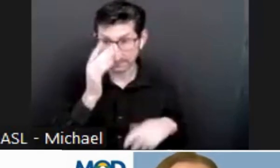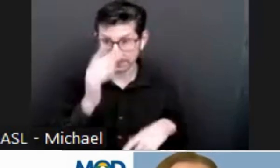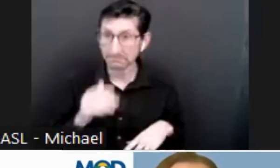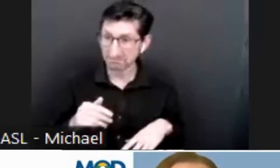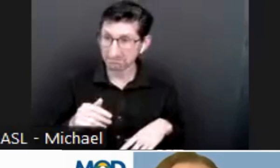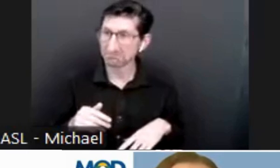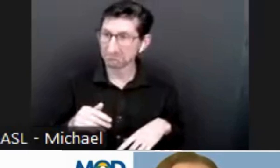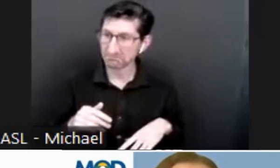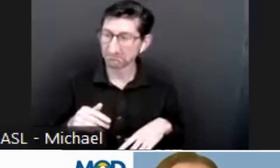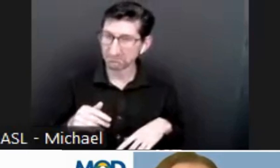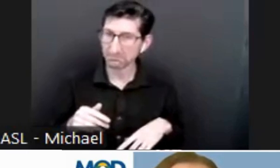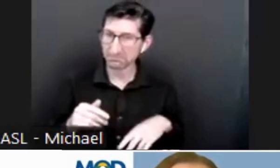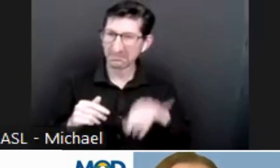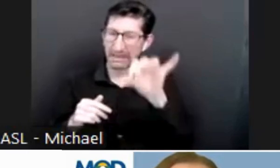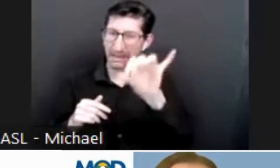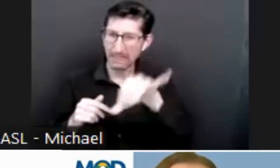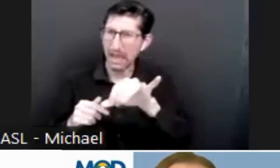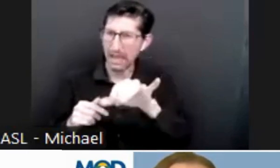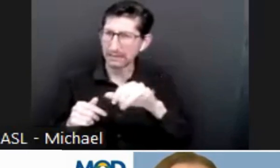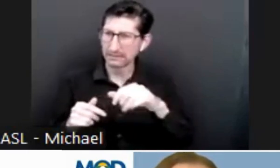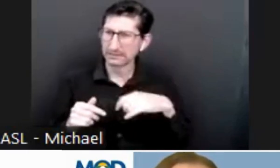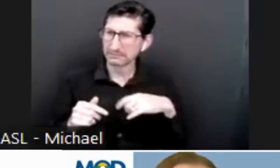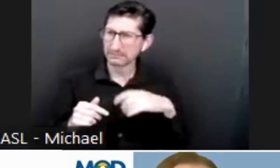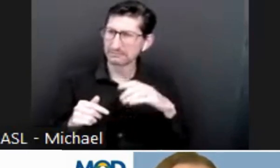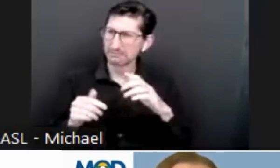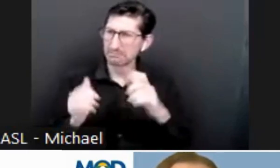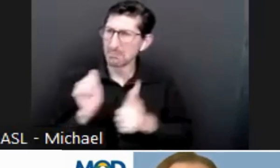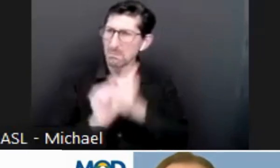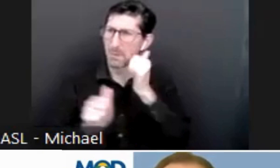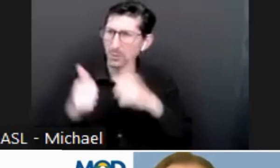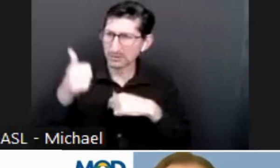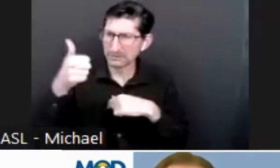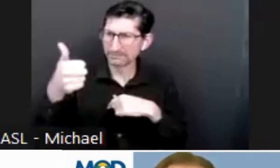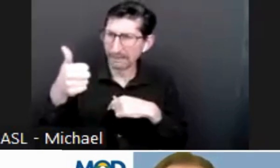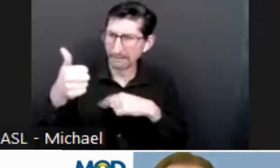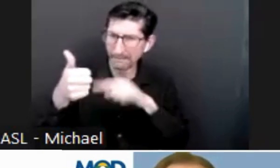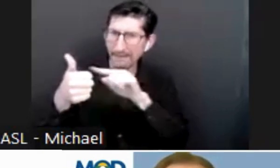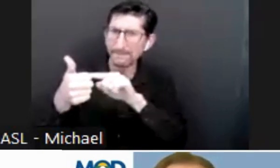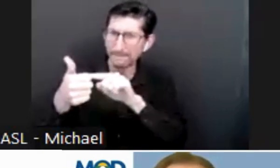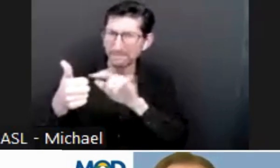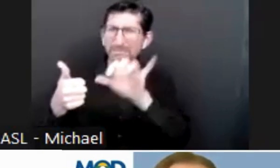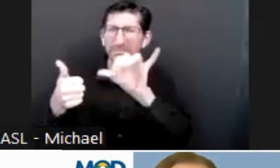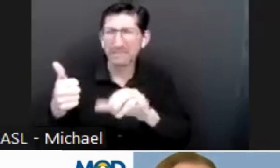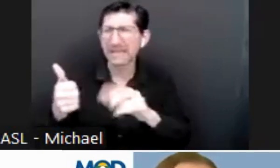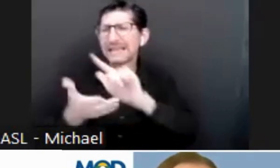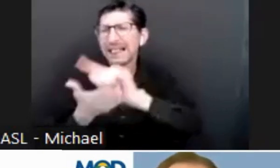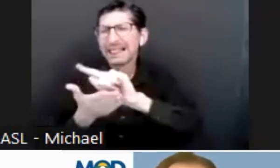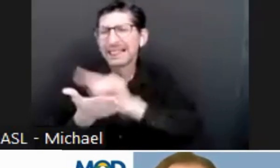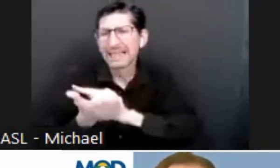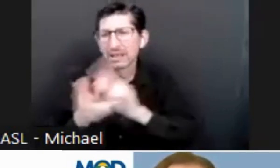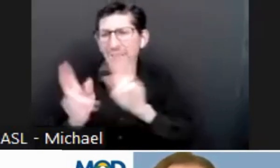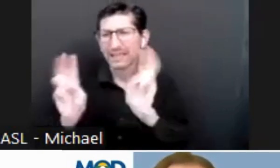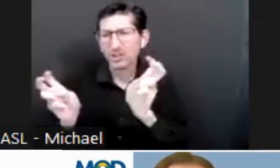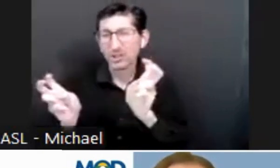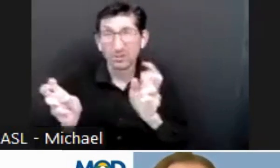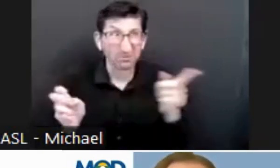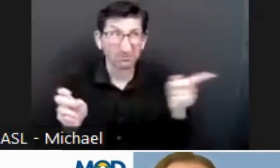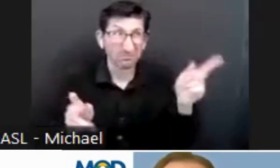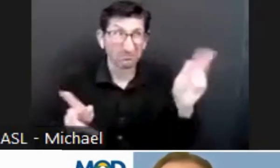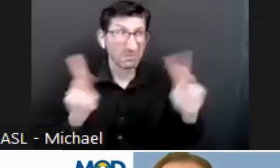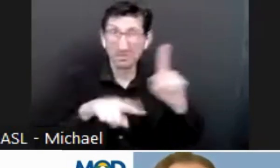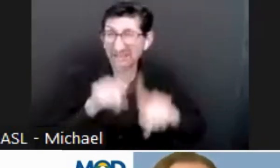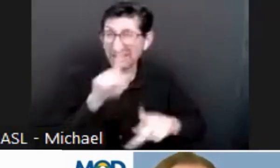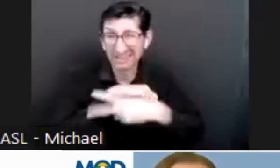Yeah, so this one here, I'm seeing a lot of thumbs up again. This is otherwise illegal. No one's allowed to steal mail.